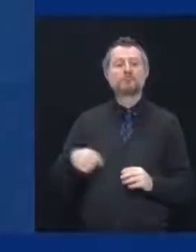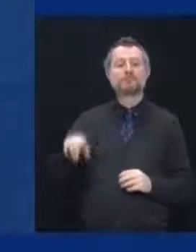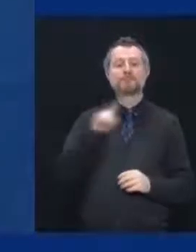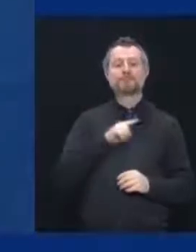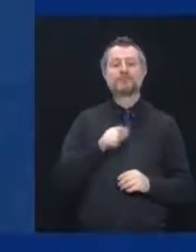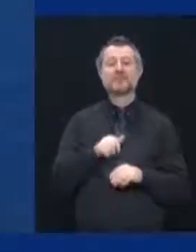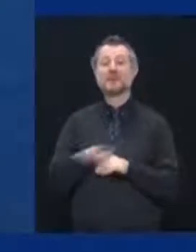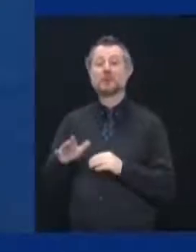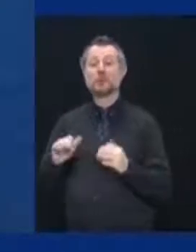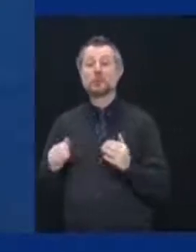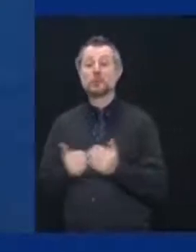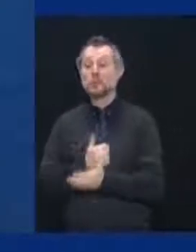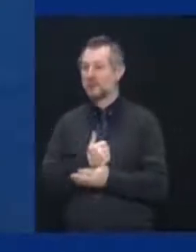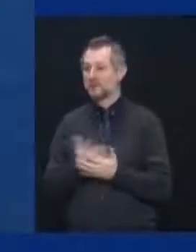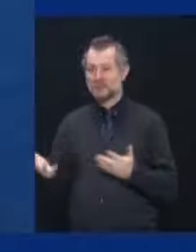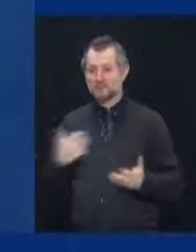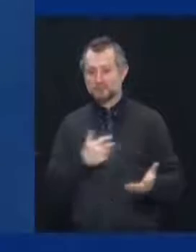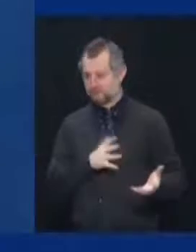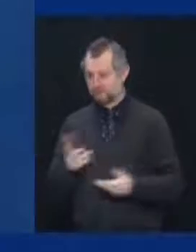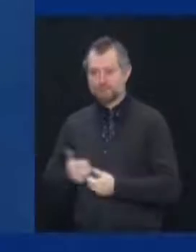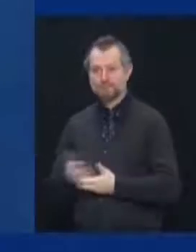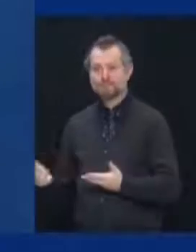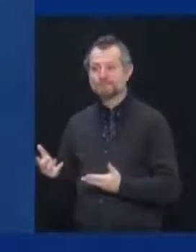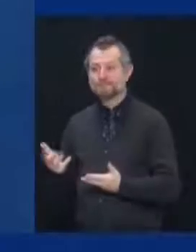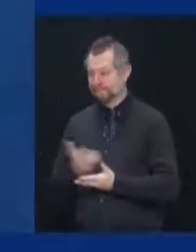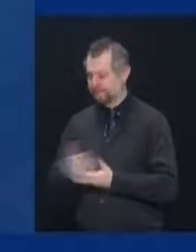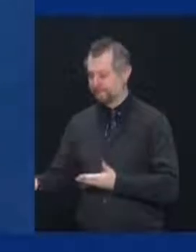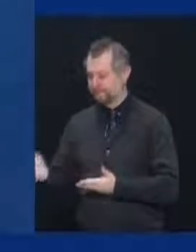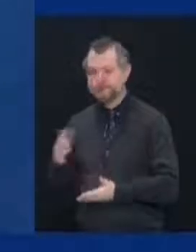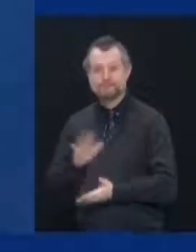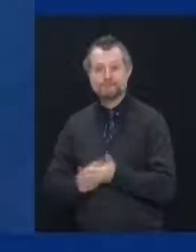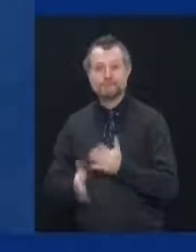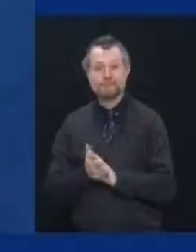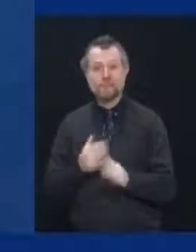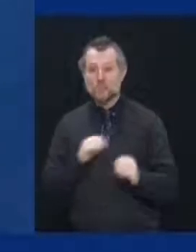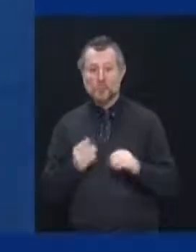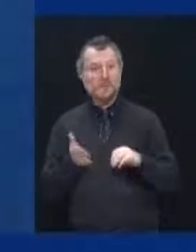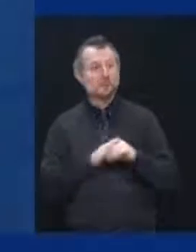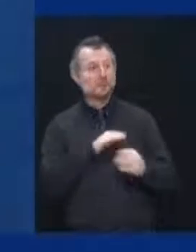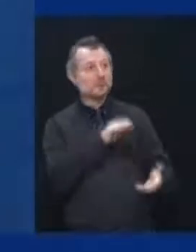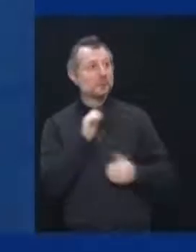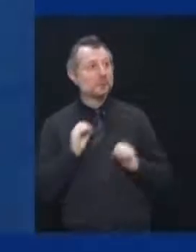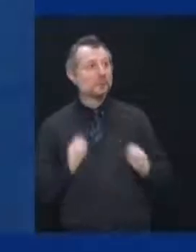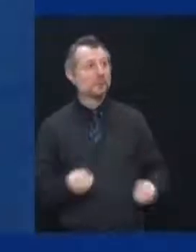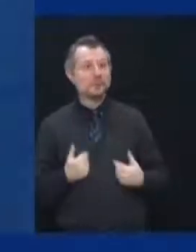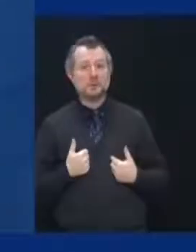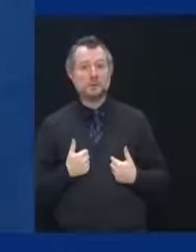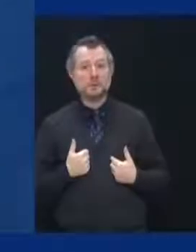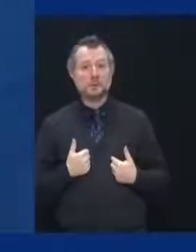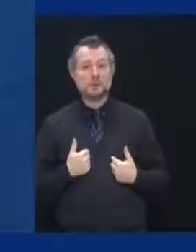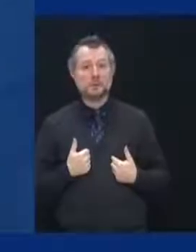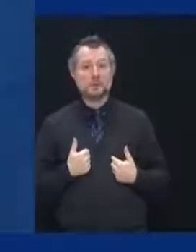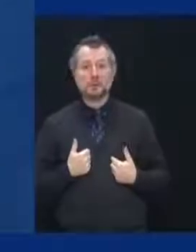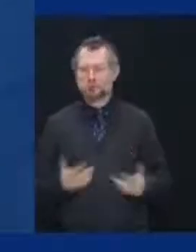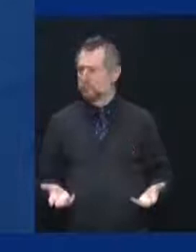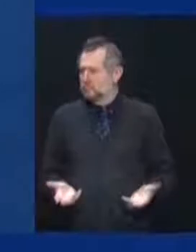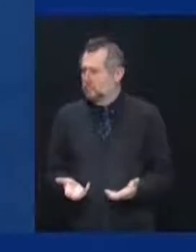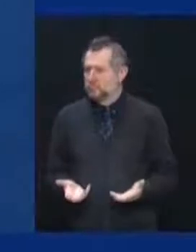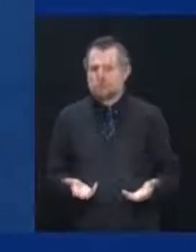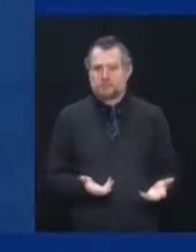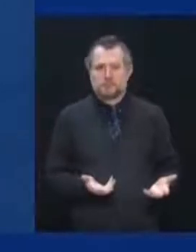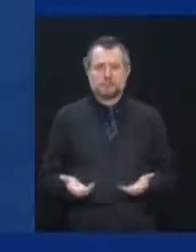they had. So there was no increase in supply. And in